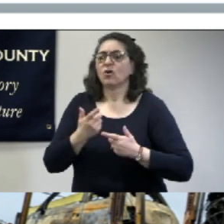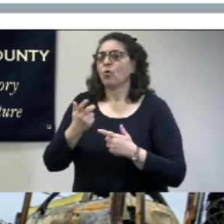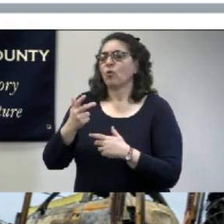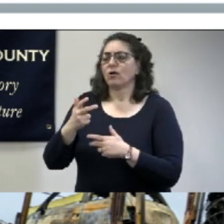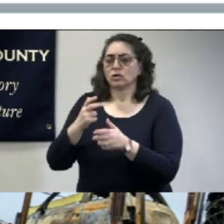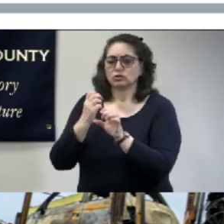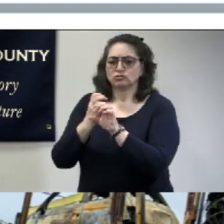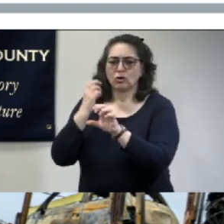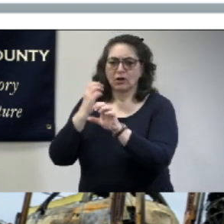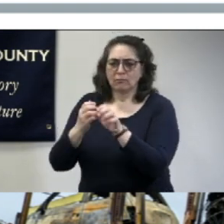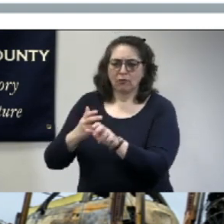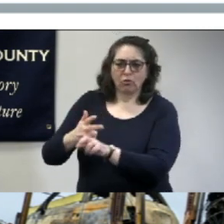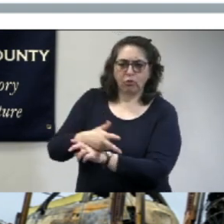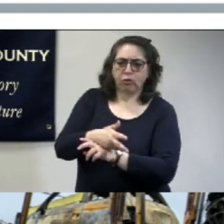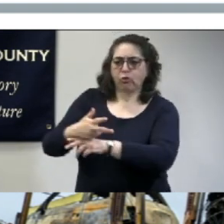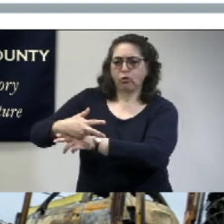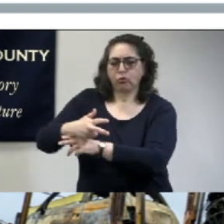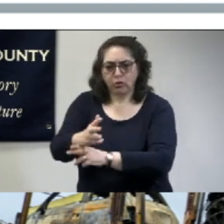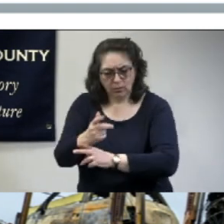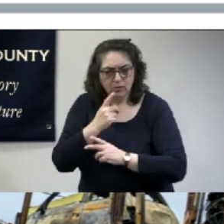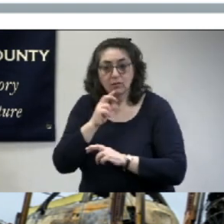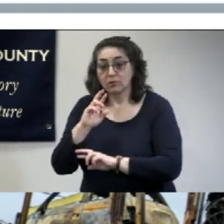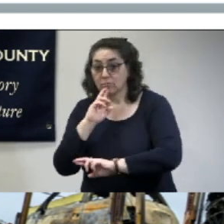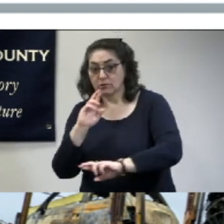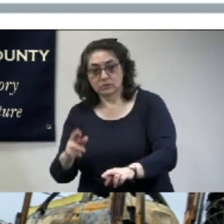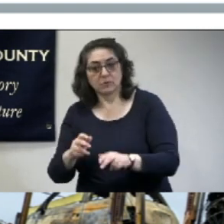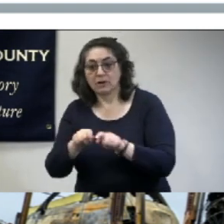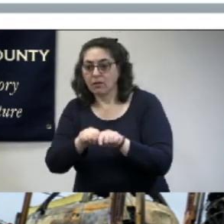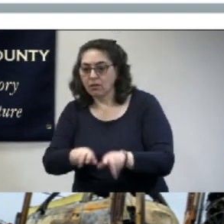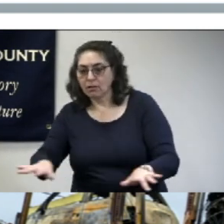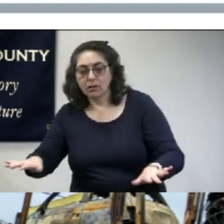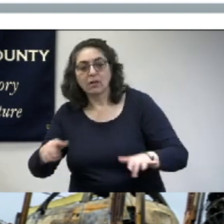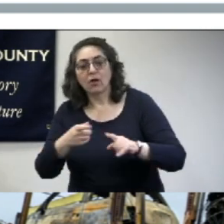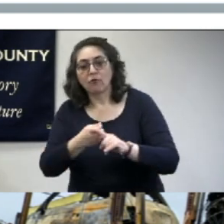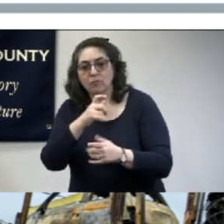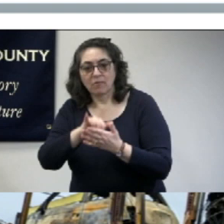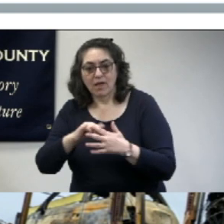a response to the oil or whatever that spilled.